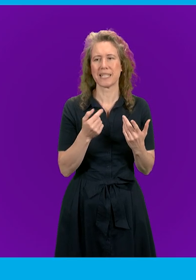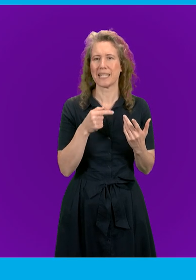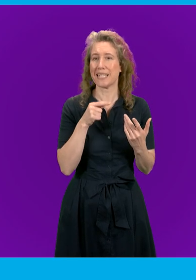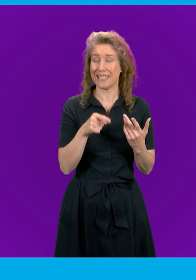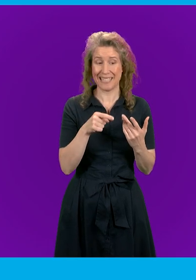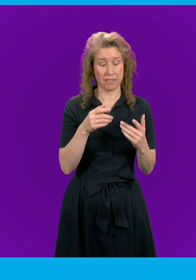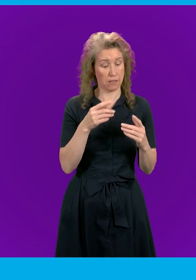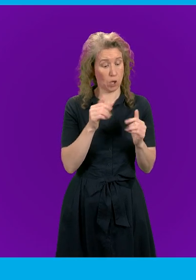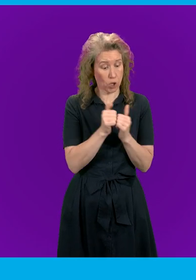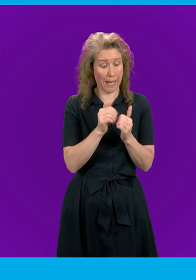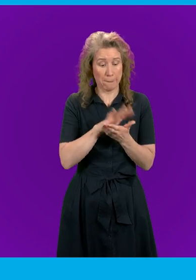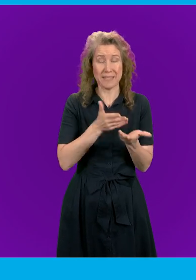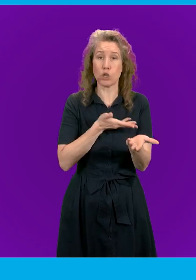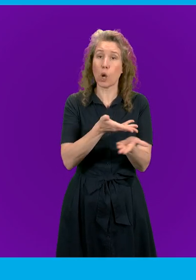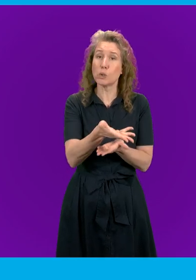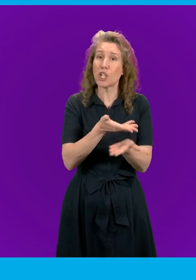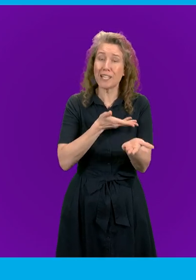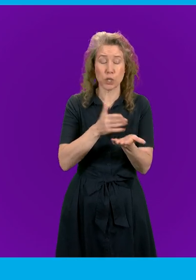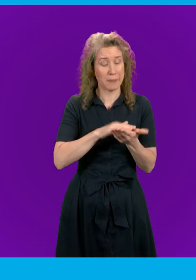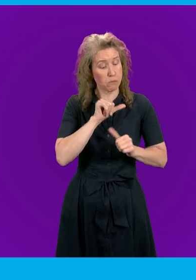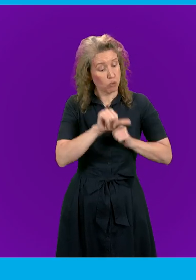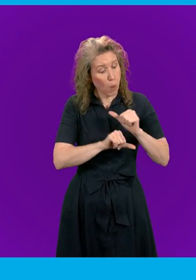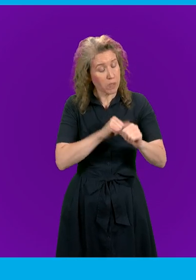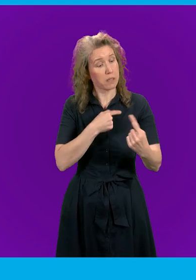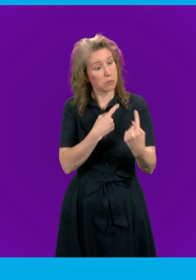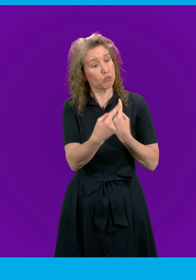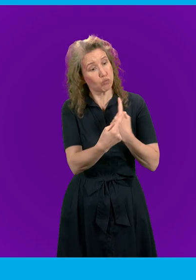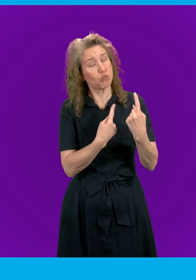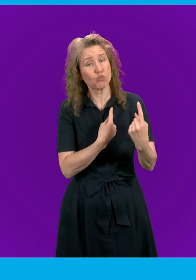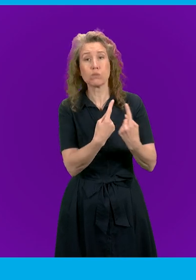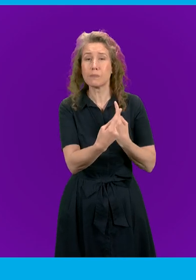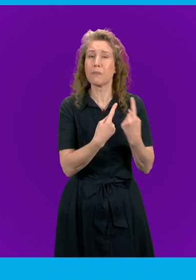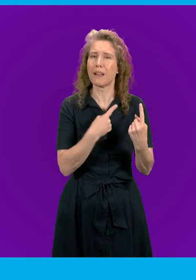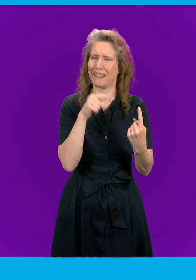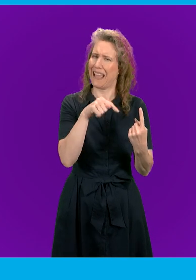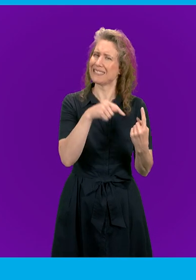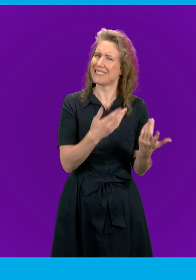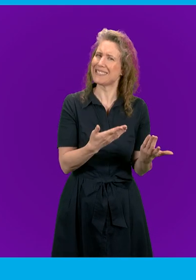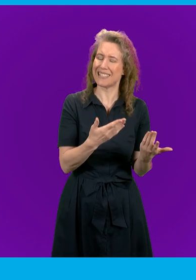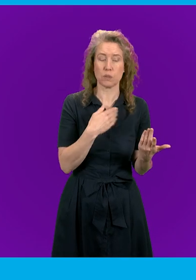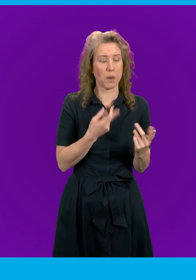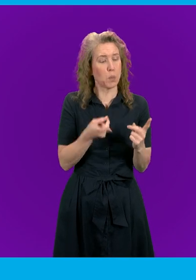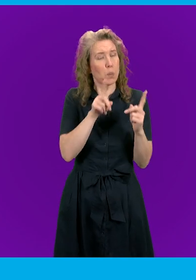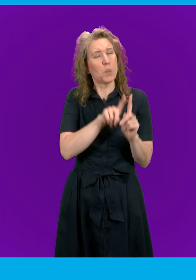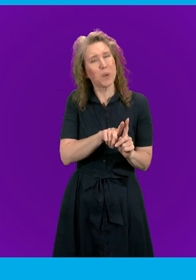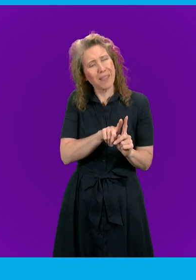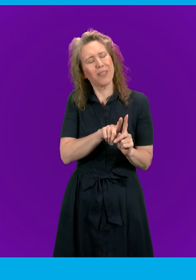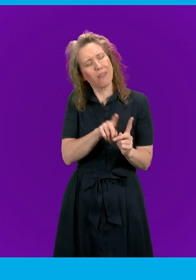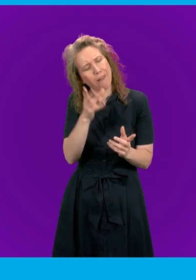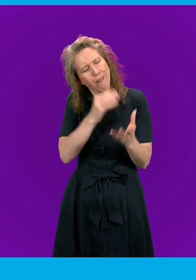it's a negotiation, it's a process, it's mutual, it's around being with somebody